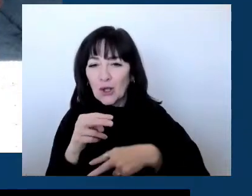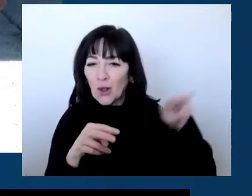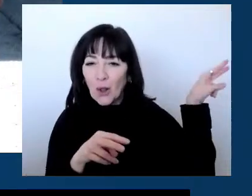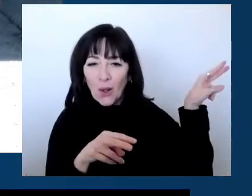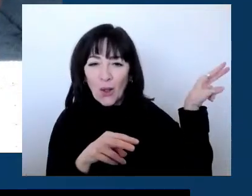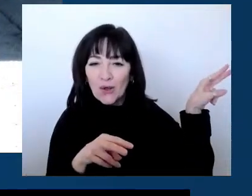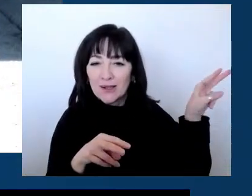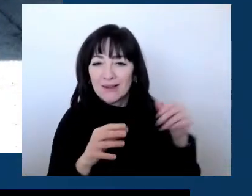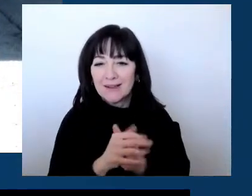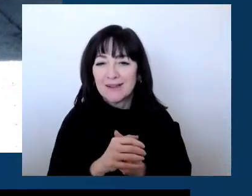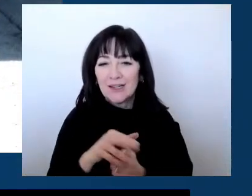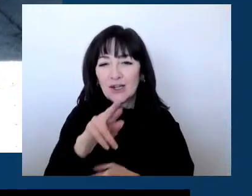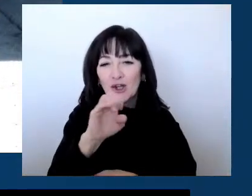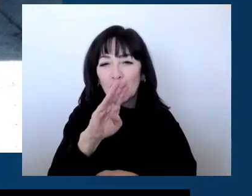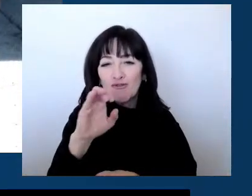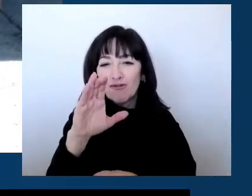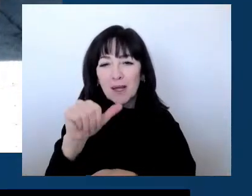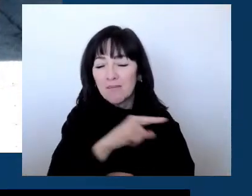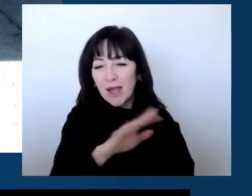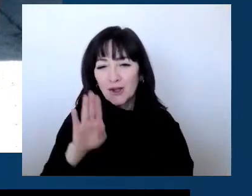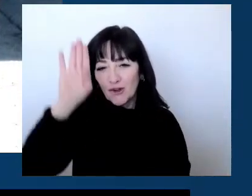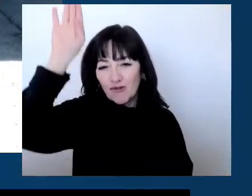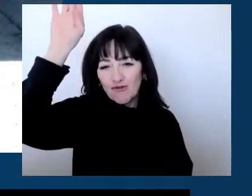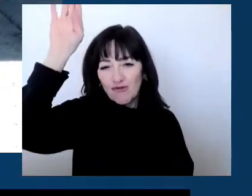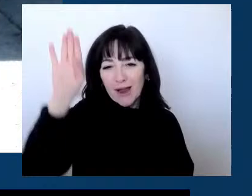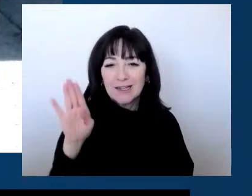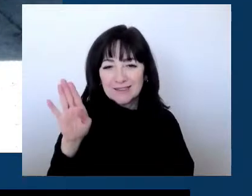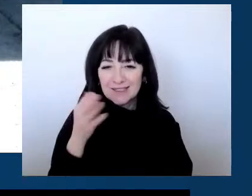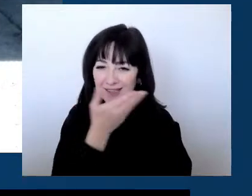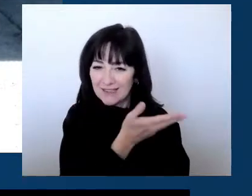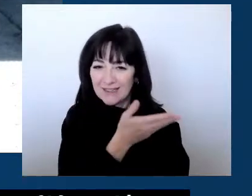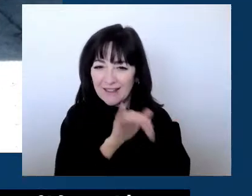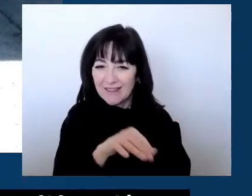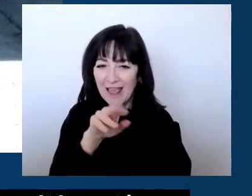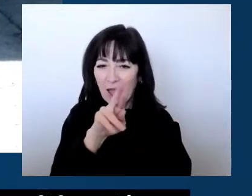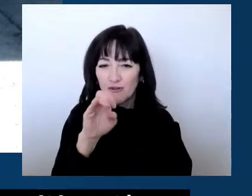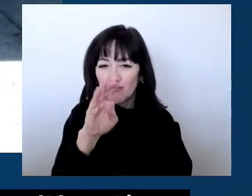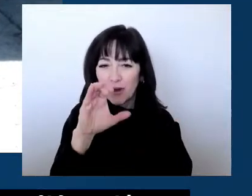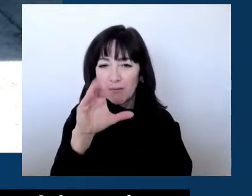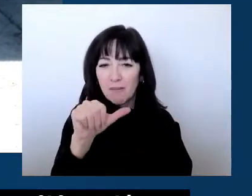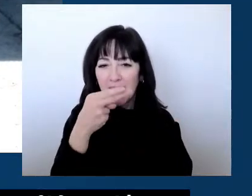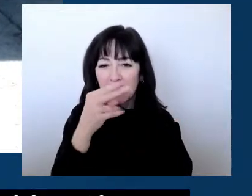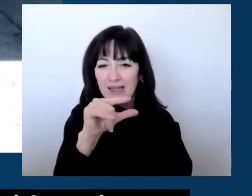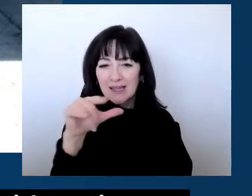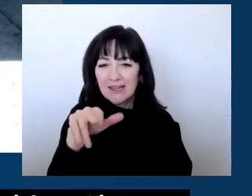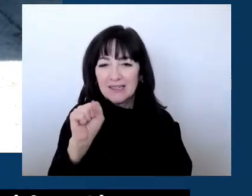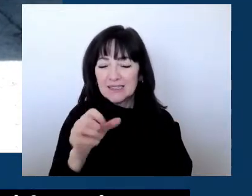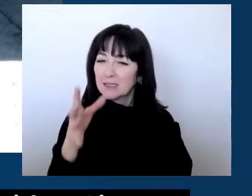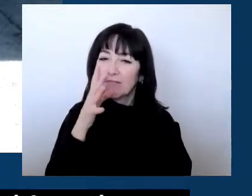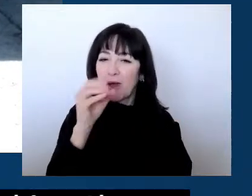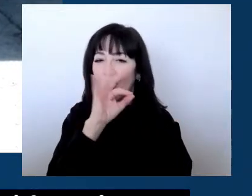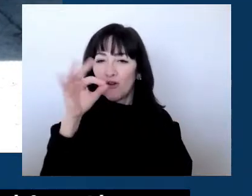limelight. Rebecca, raise your hand. Rebecca Higgins, Mother of the Year,